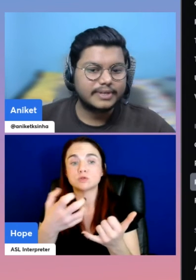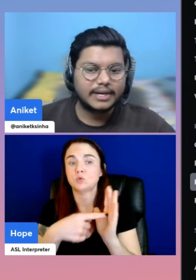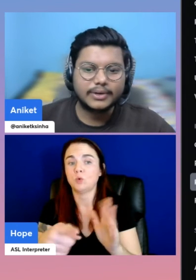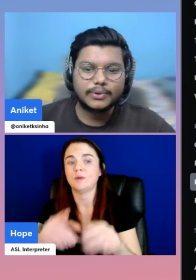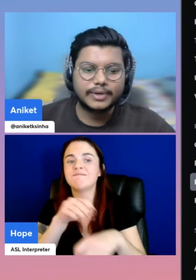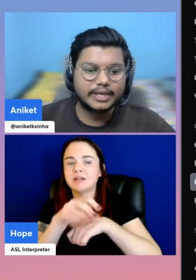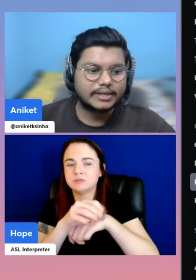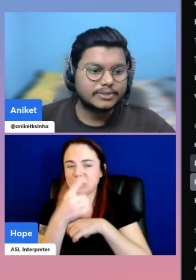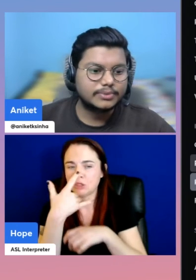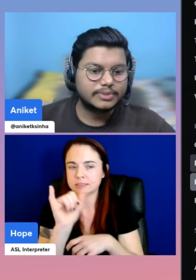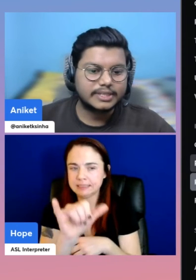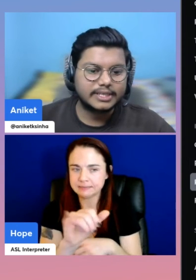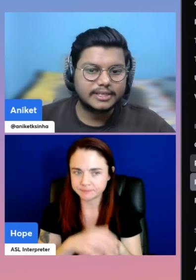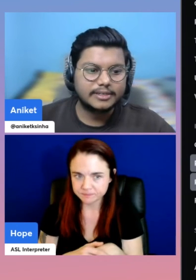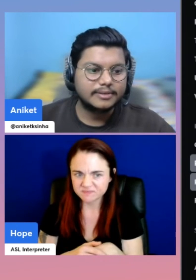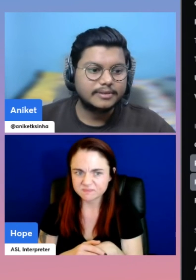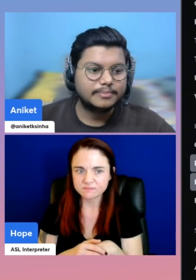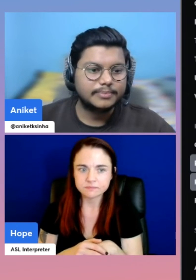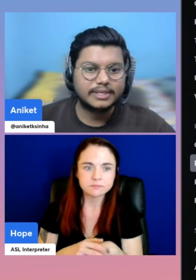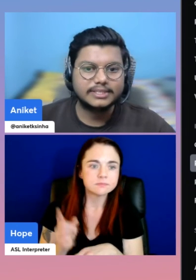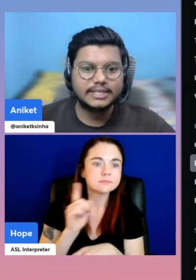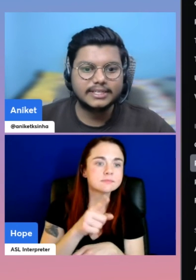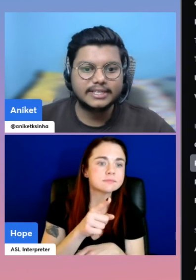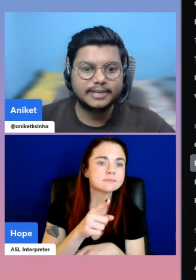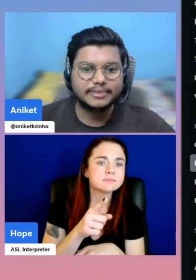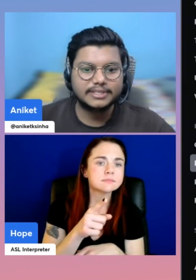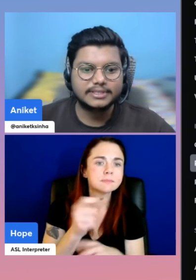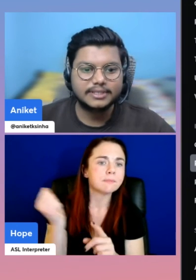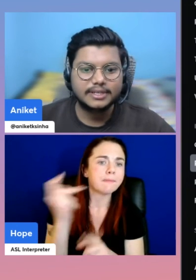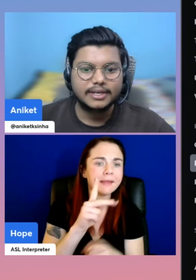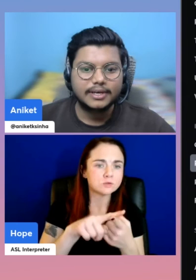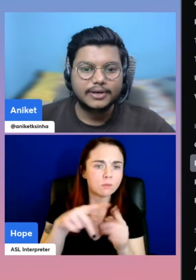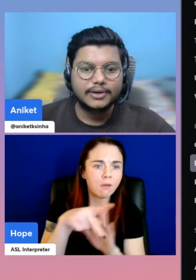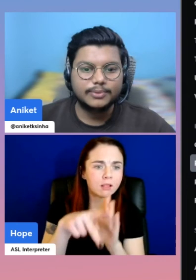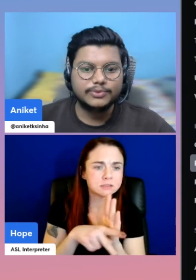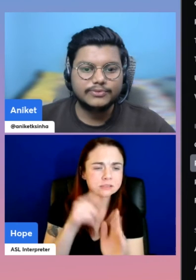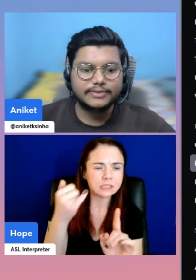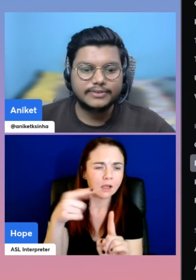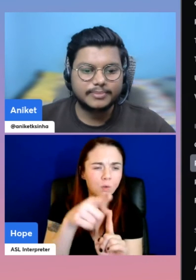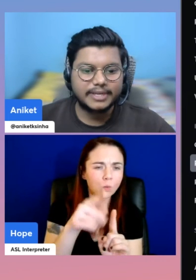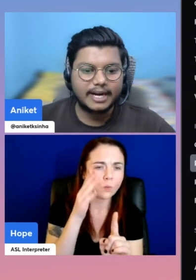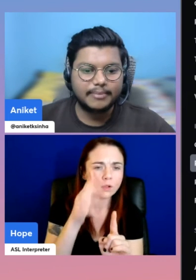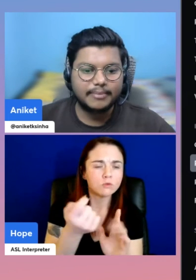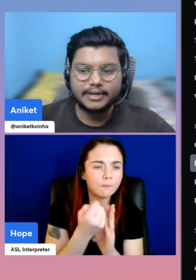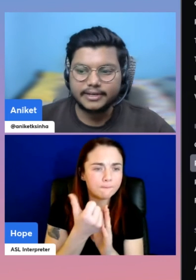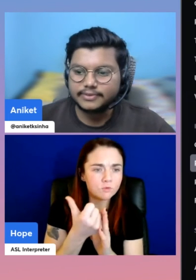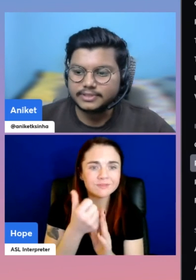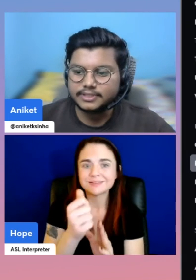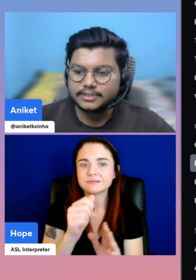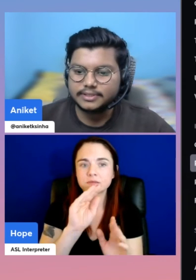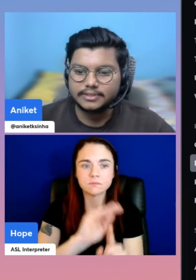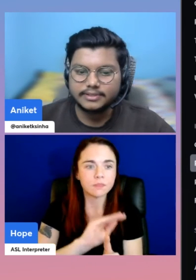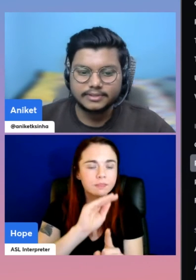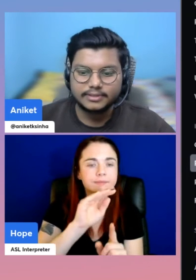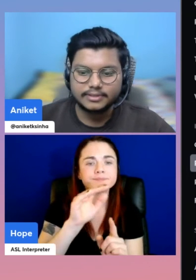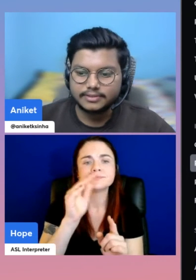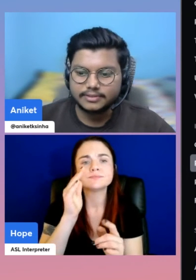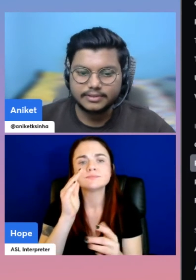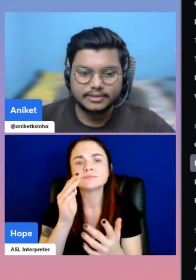if we are going to the policies, let me just remove it from the hard mandatory first.